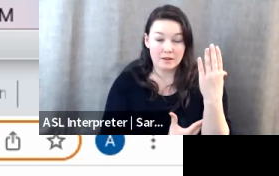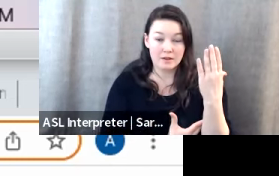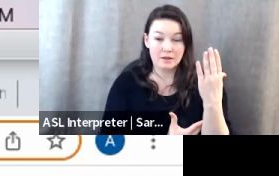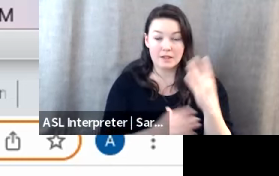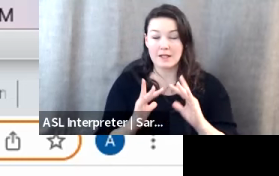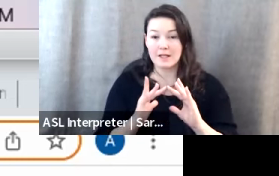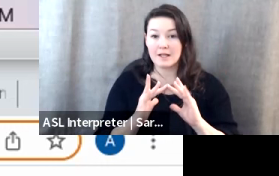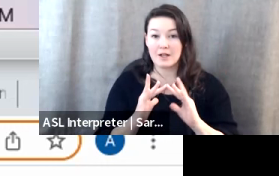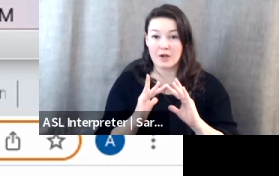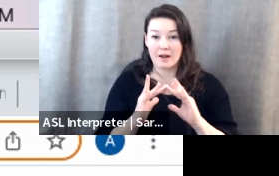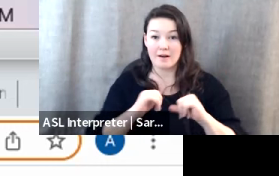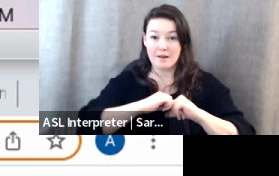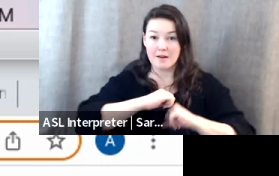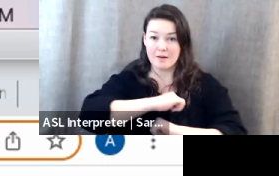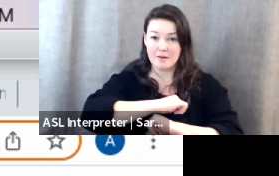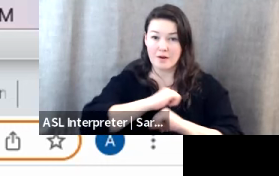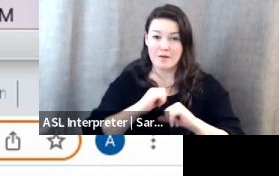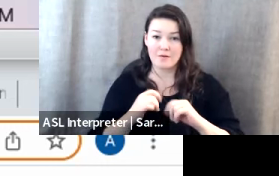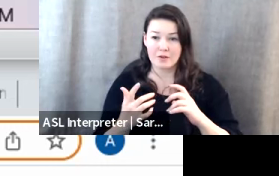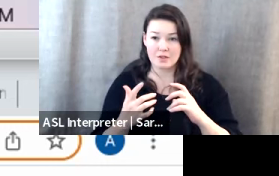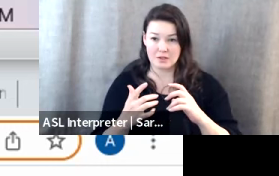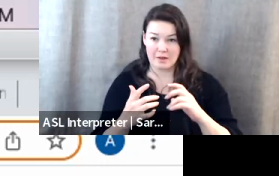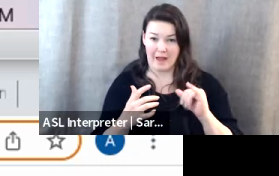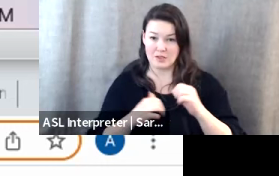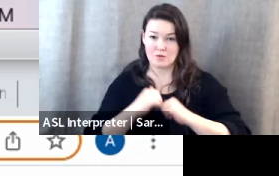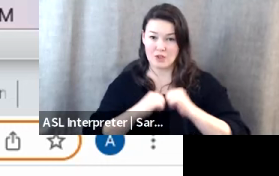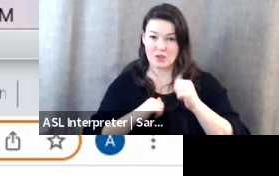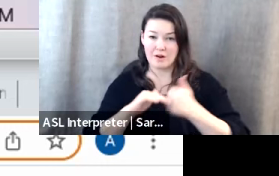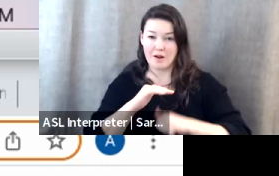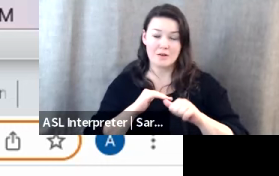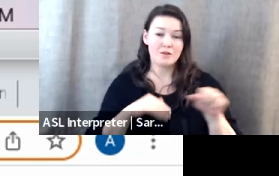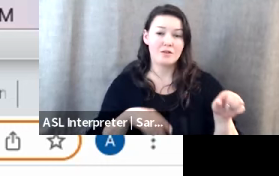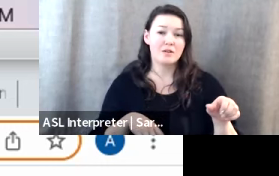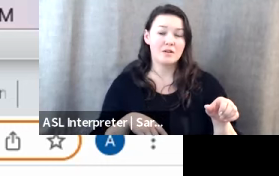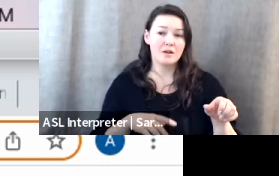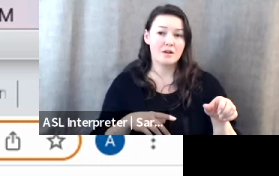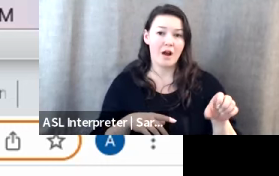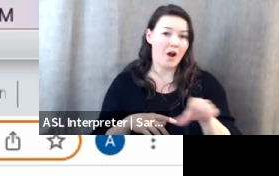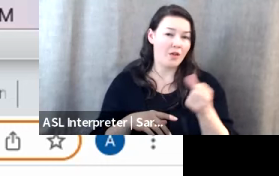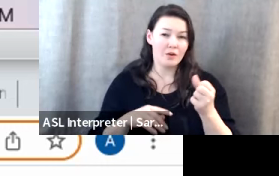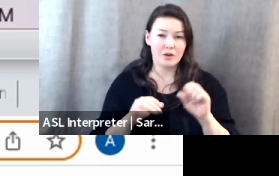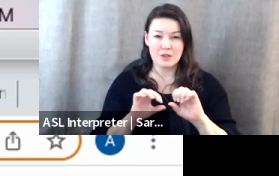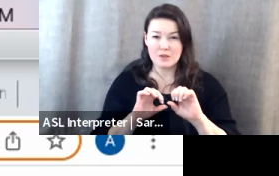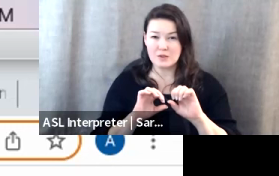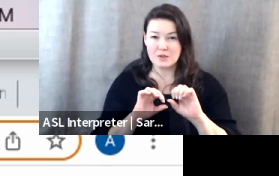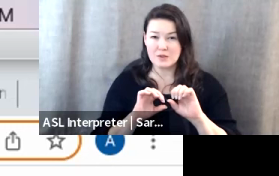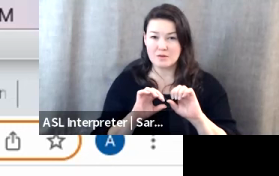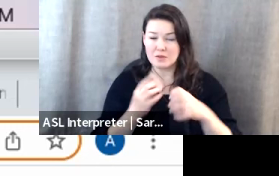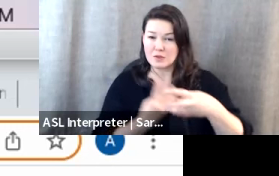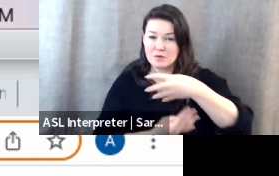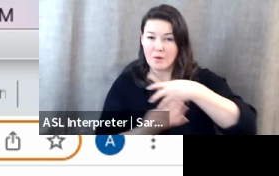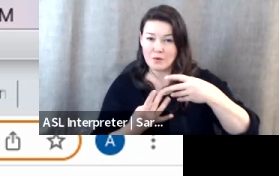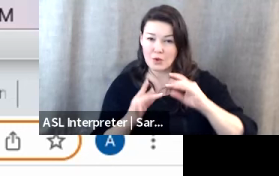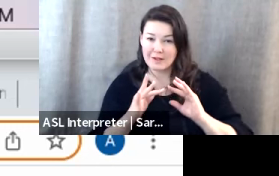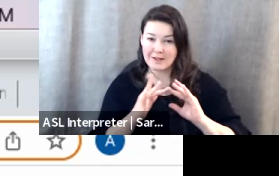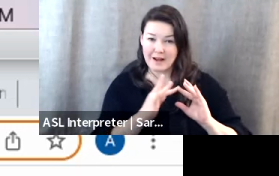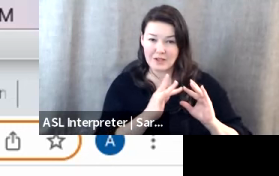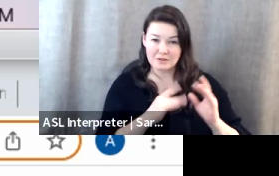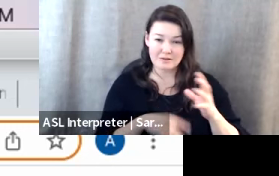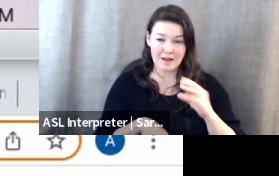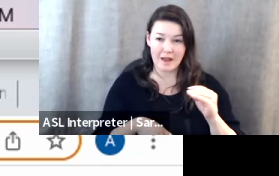internet infrastructure stuff is under the other social connections and mental health group for that